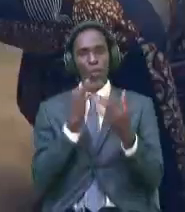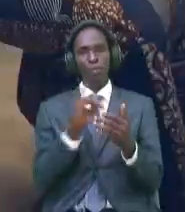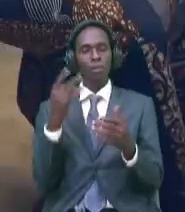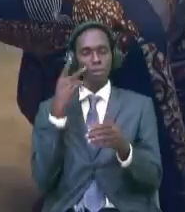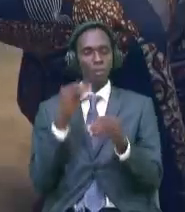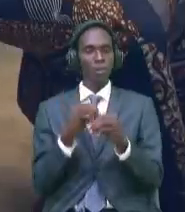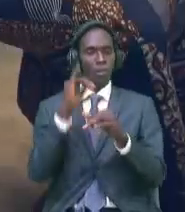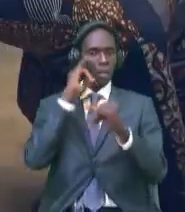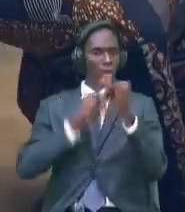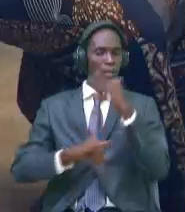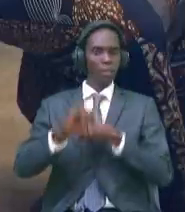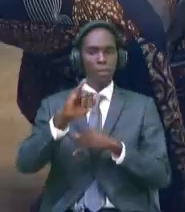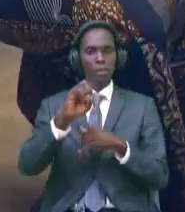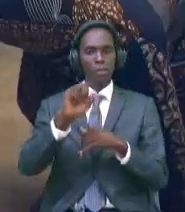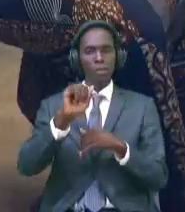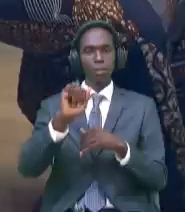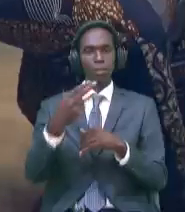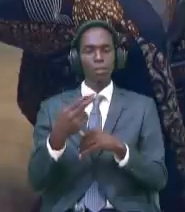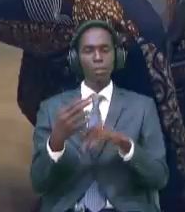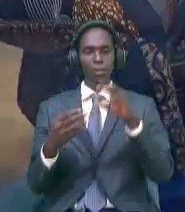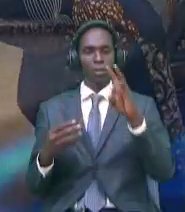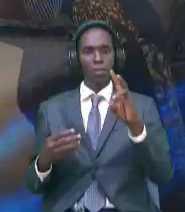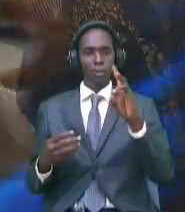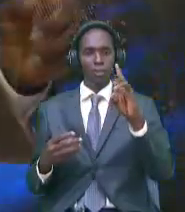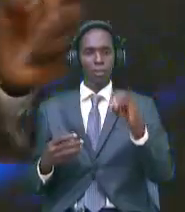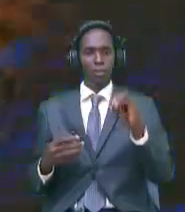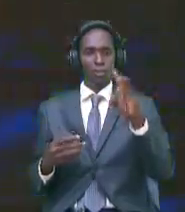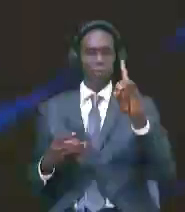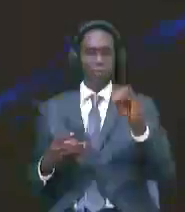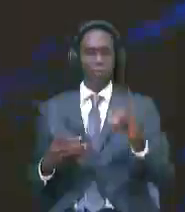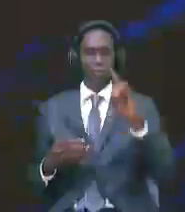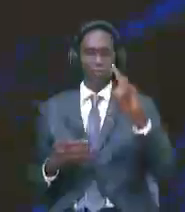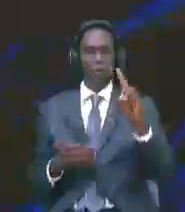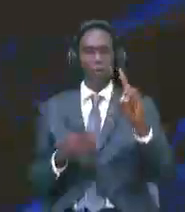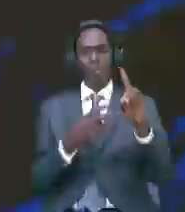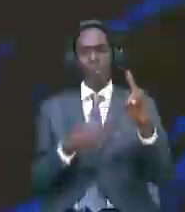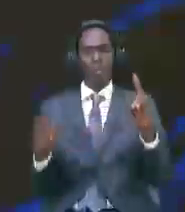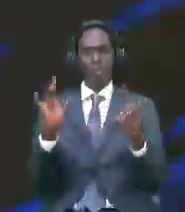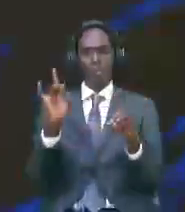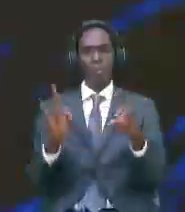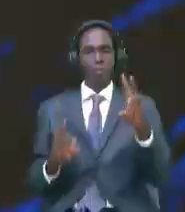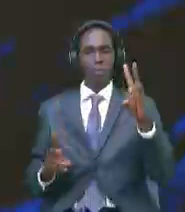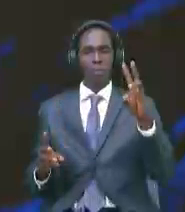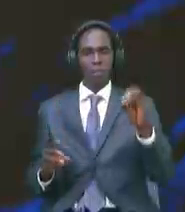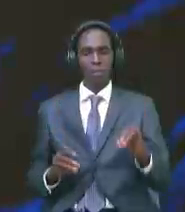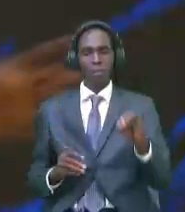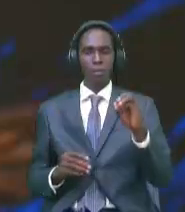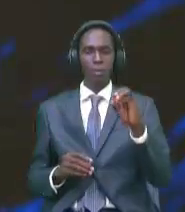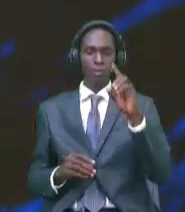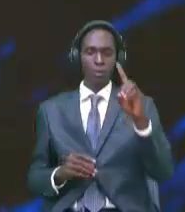verse 8. God says he does not want the hire of the dog, of